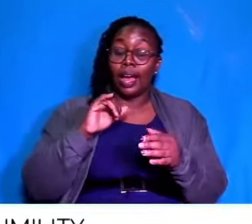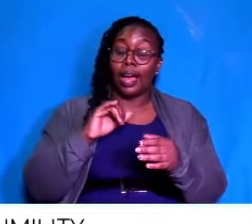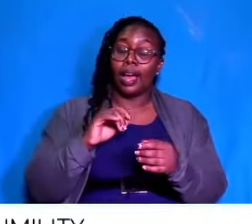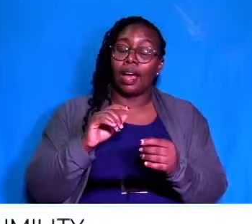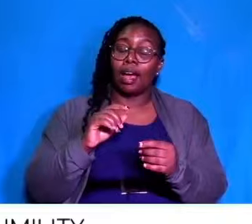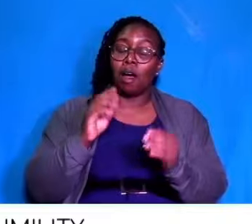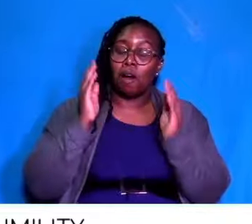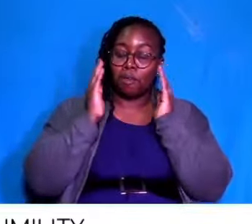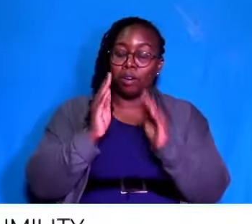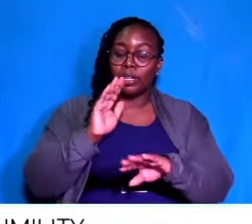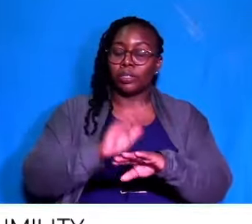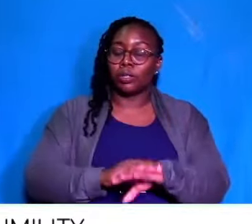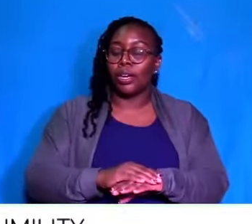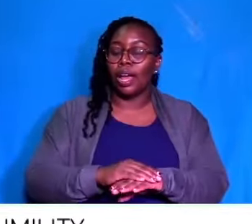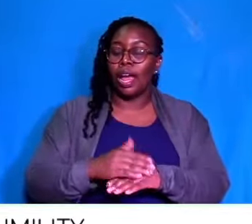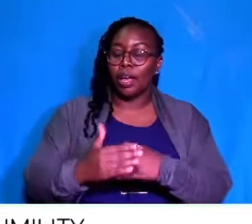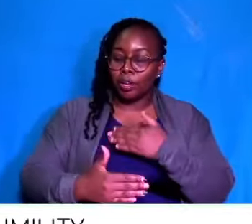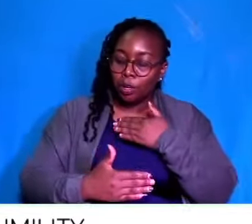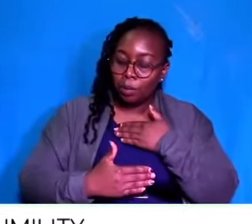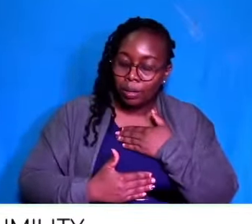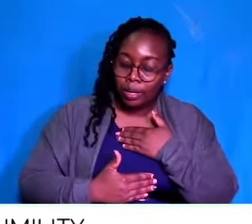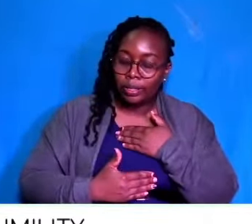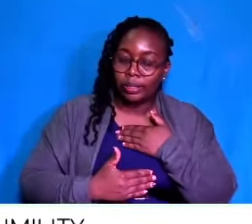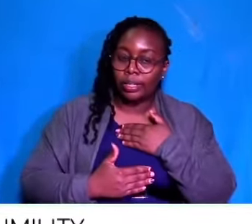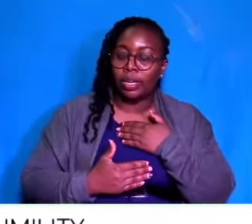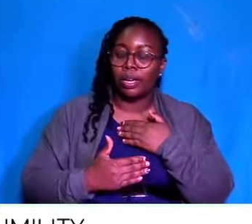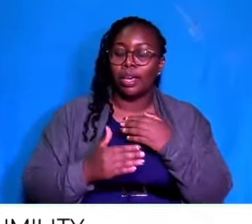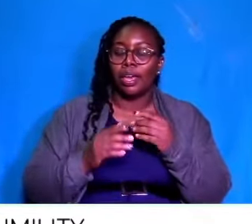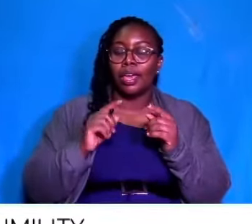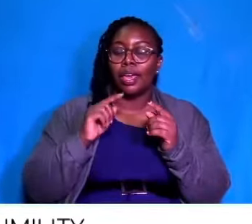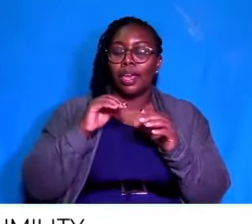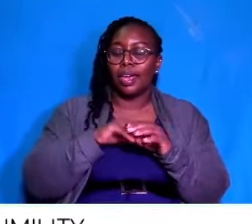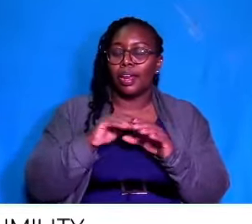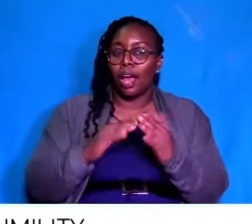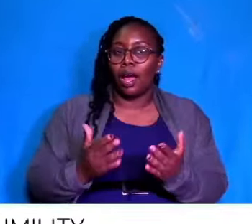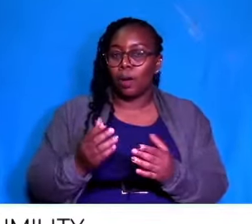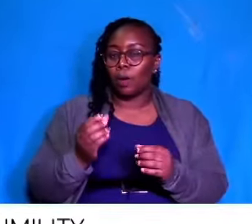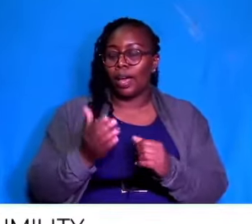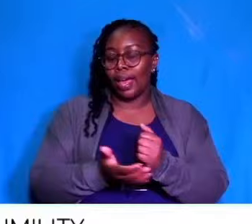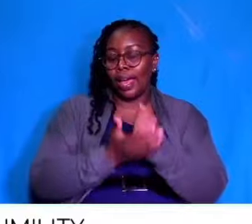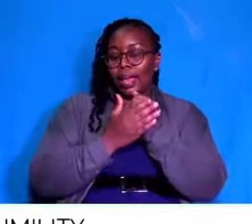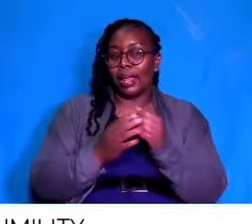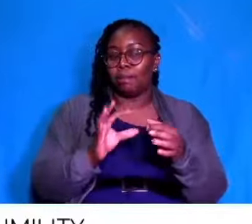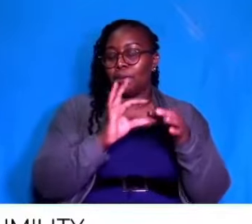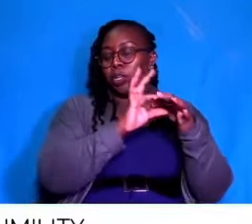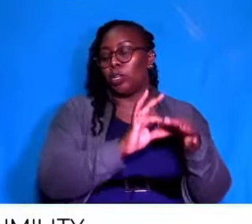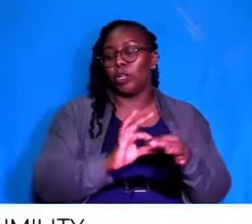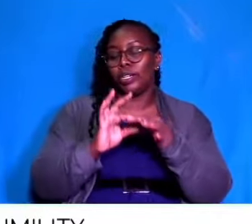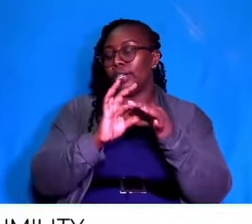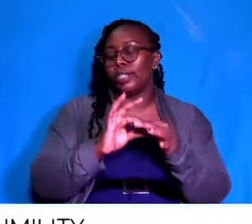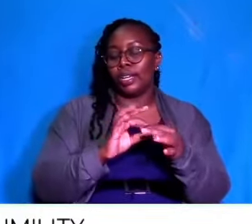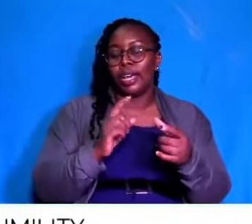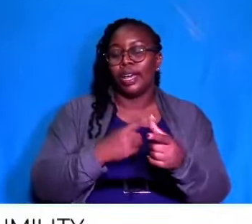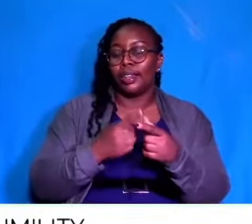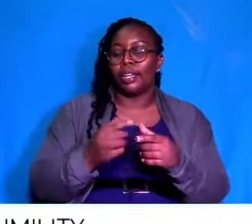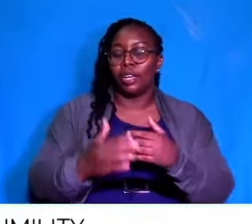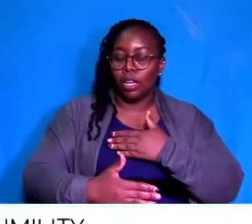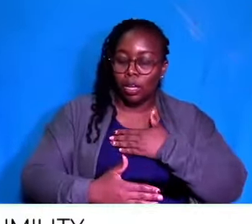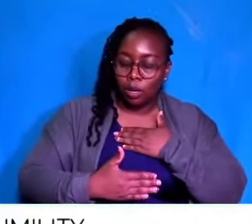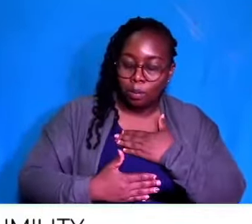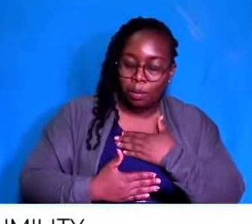key to unity. We're also going to look at humility, which is achieved through obedience, and we'll look at humility,